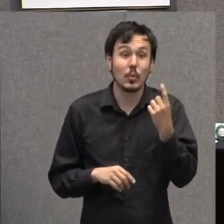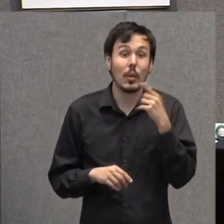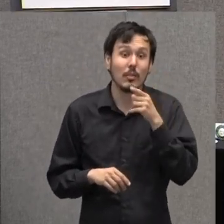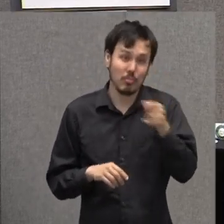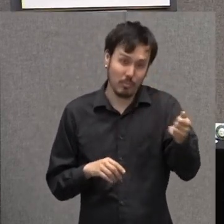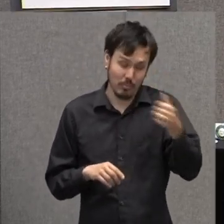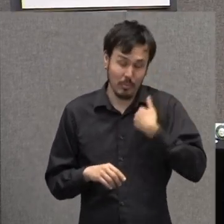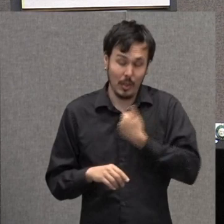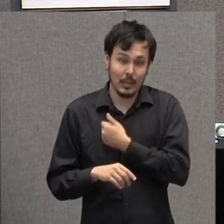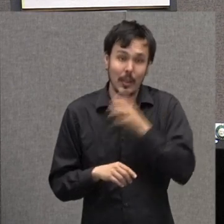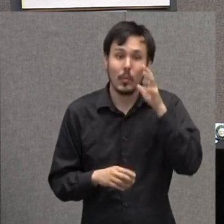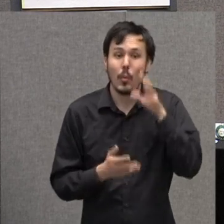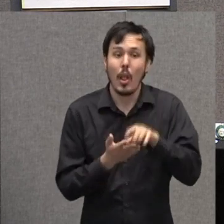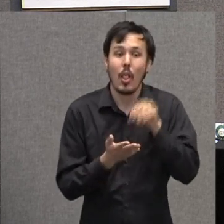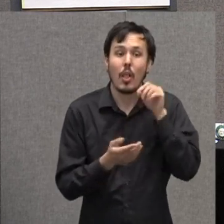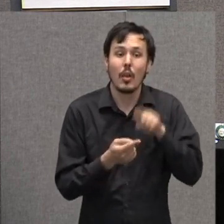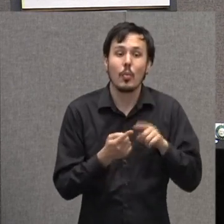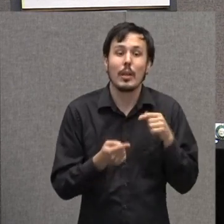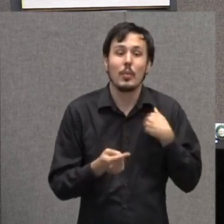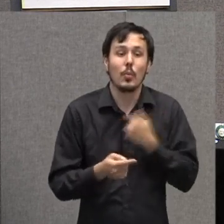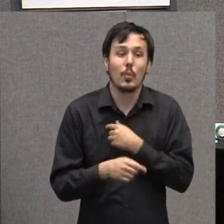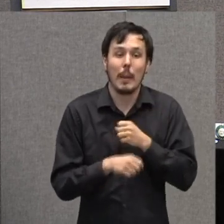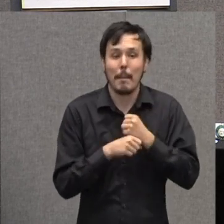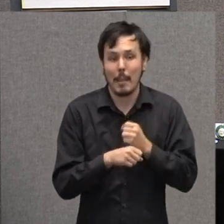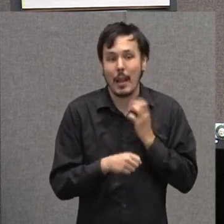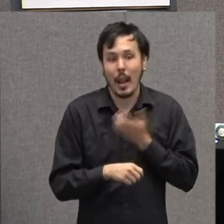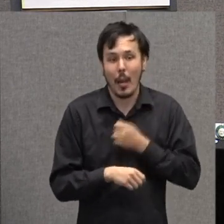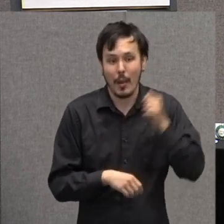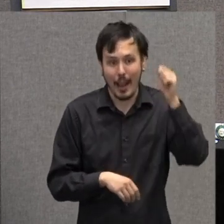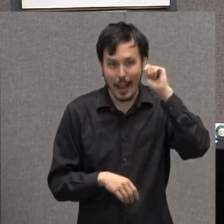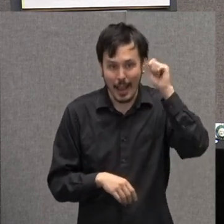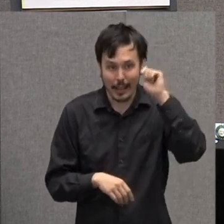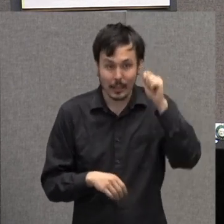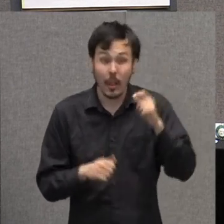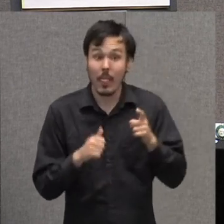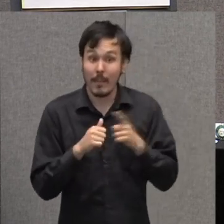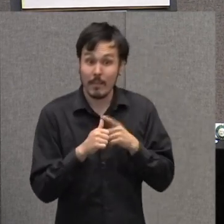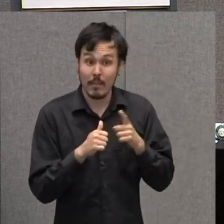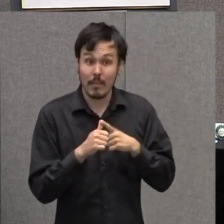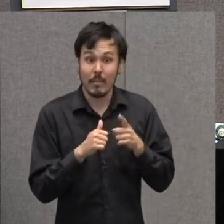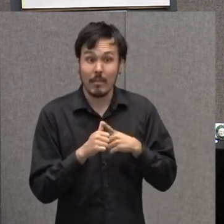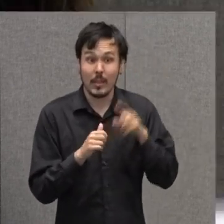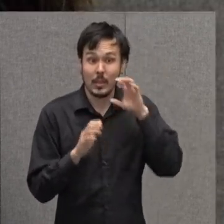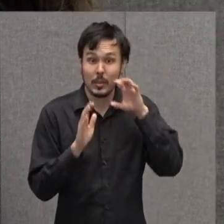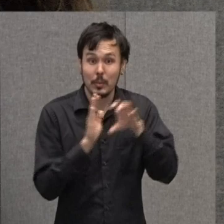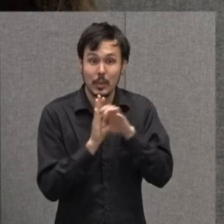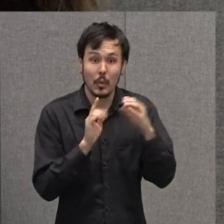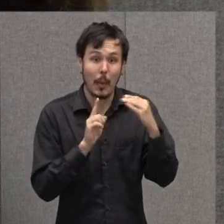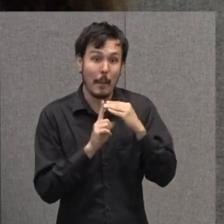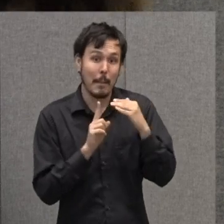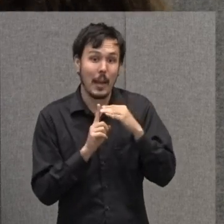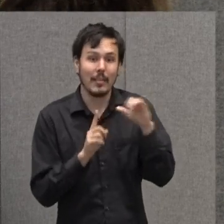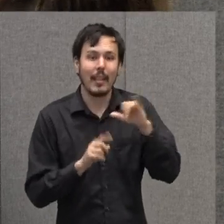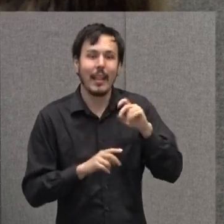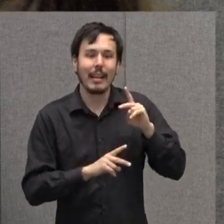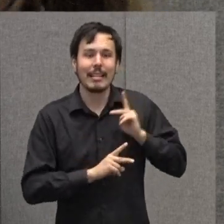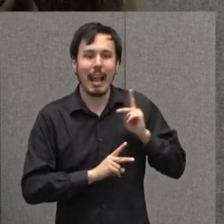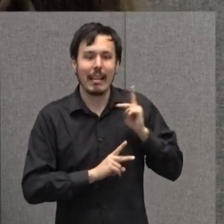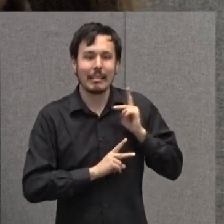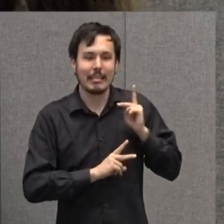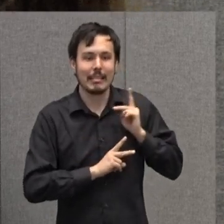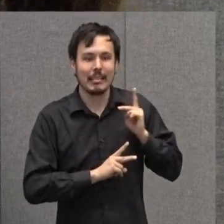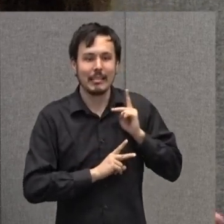once we start working on our hats. Fantastic. And the first one reminds me of a knight.